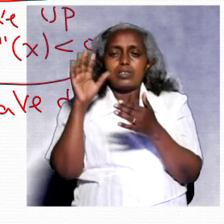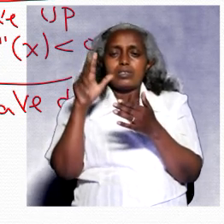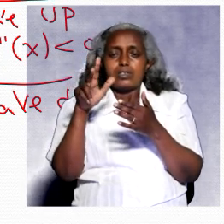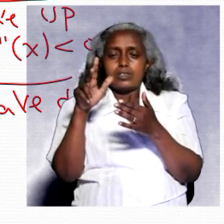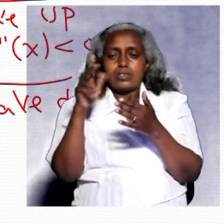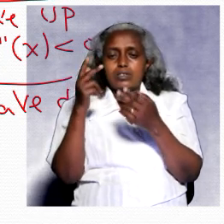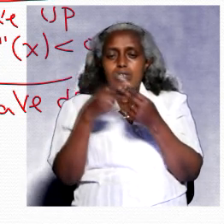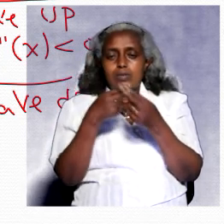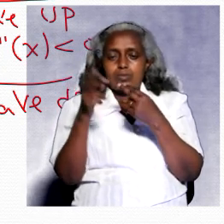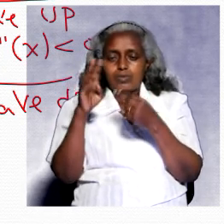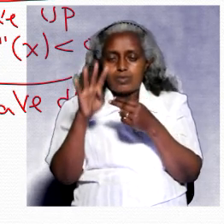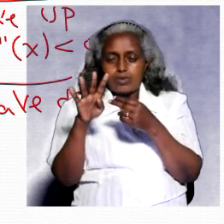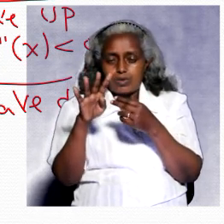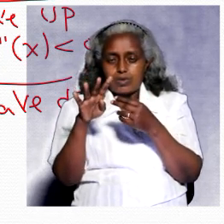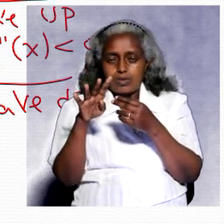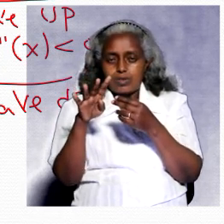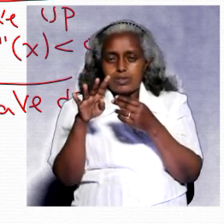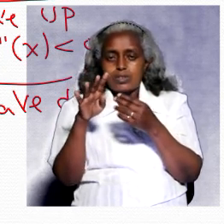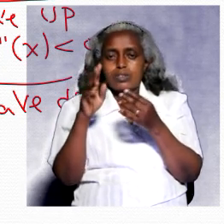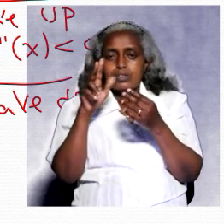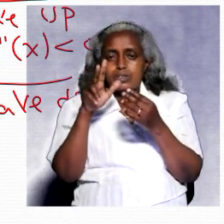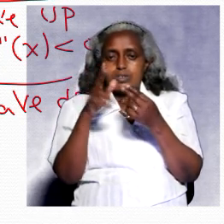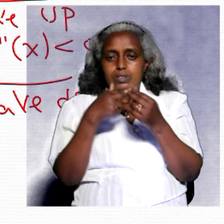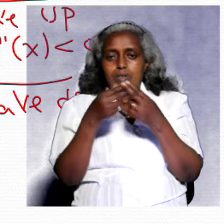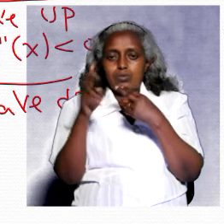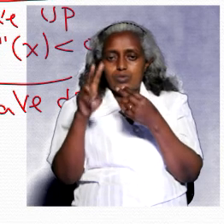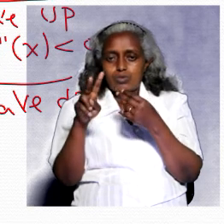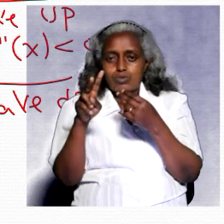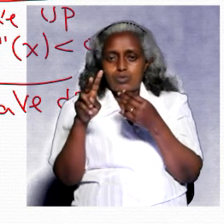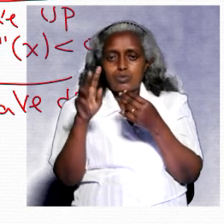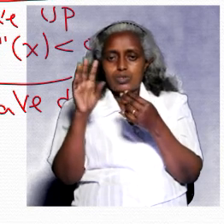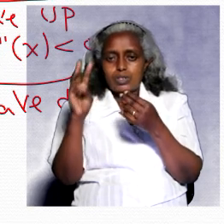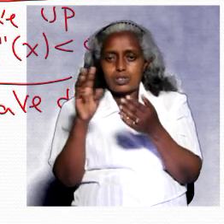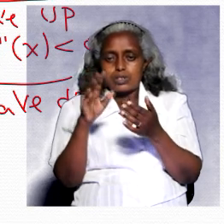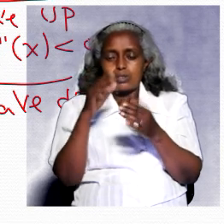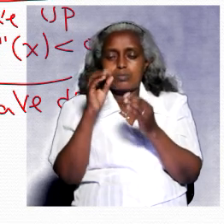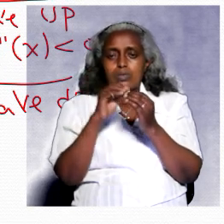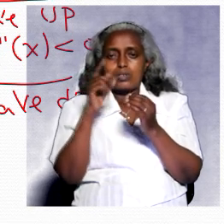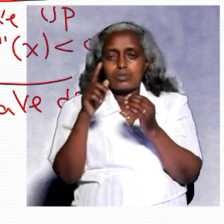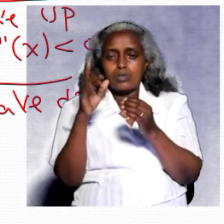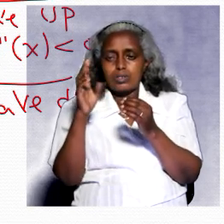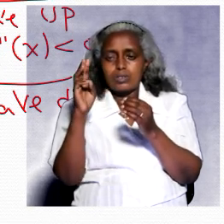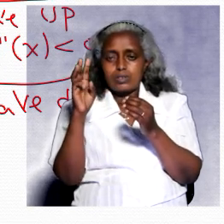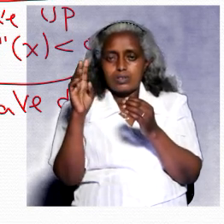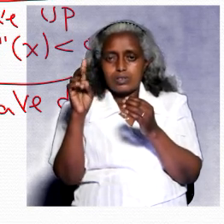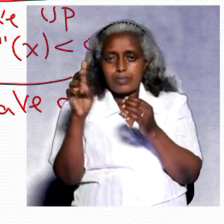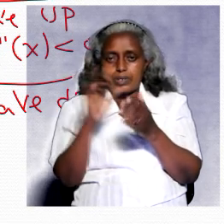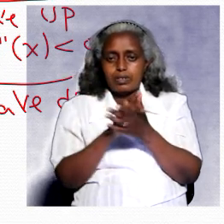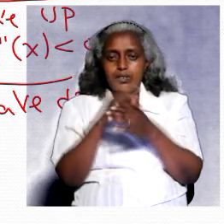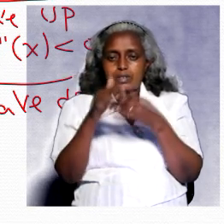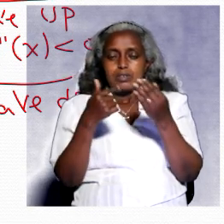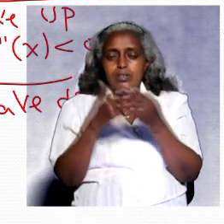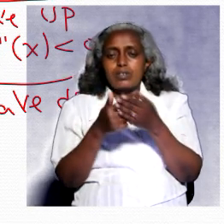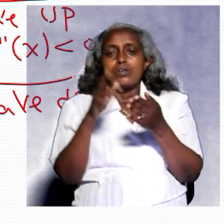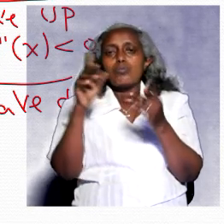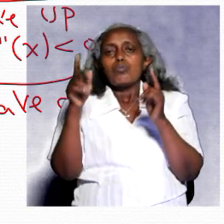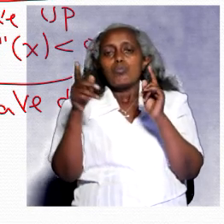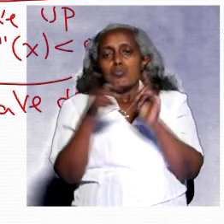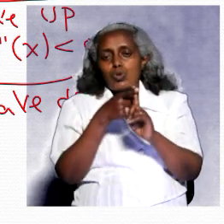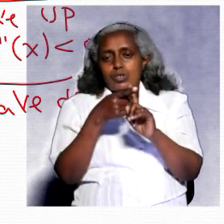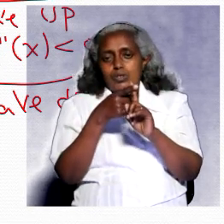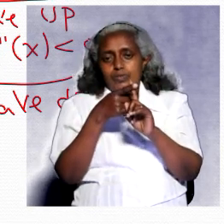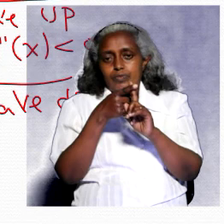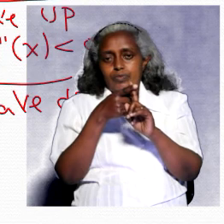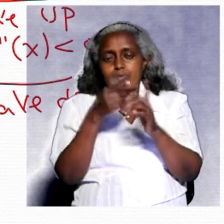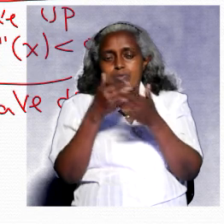3 times 4, 12. 3 times 2, 6 plus 1 is 7. So this is positive. When